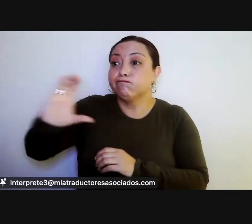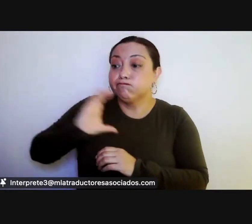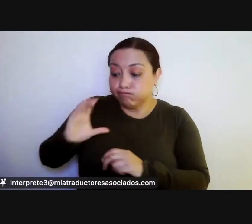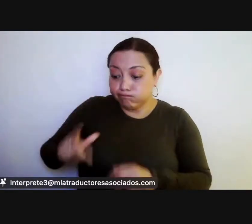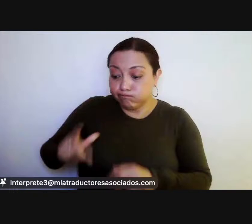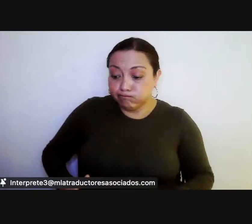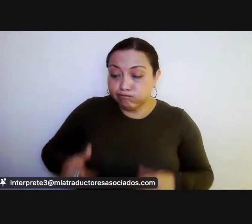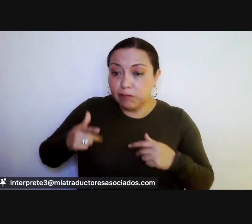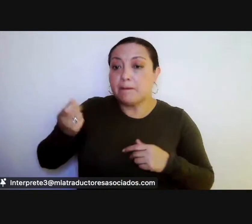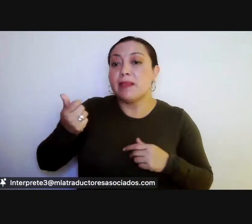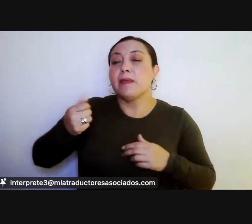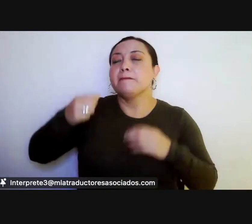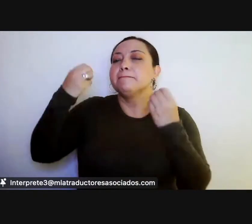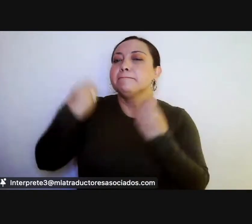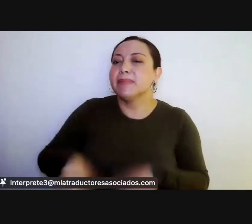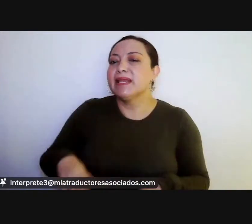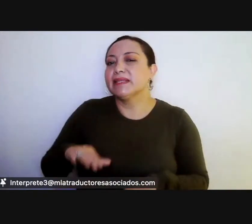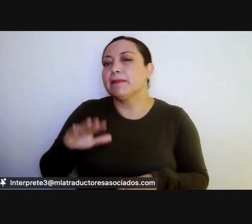uh,